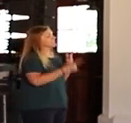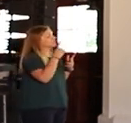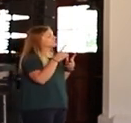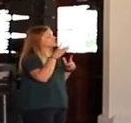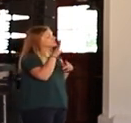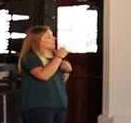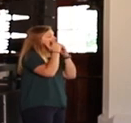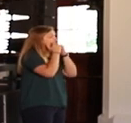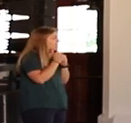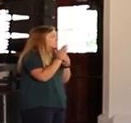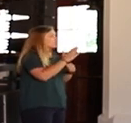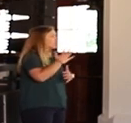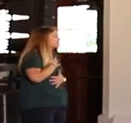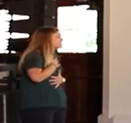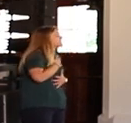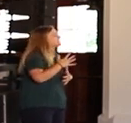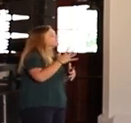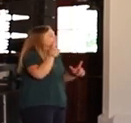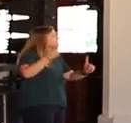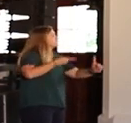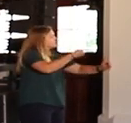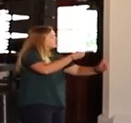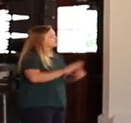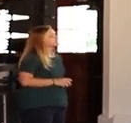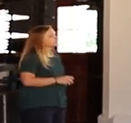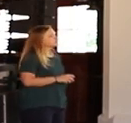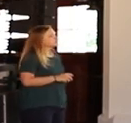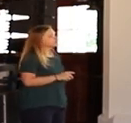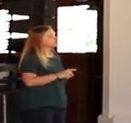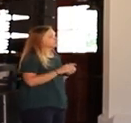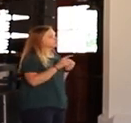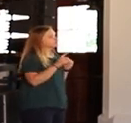love. Now people say this, right? You hear this. It's tempting to